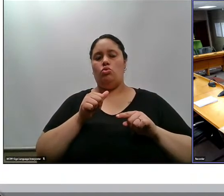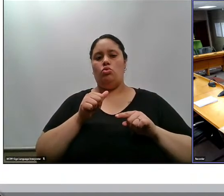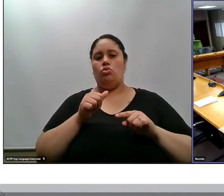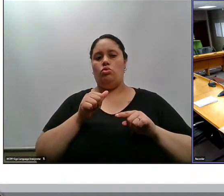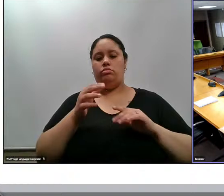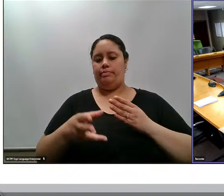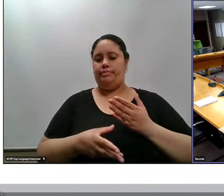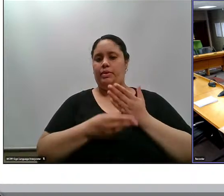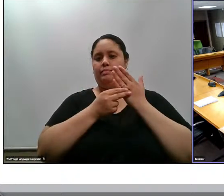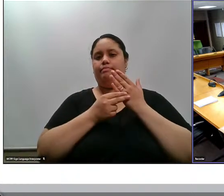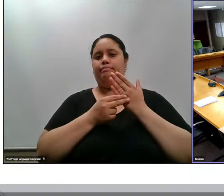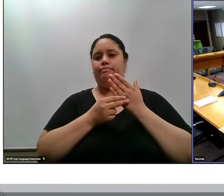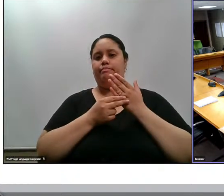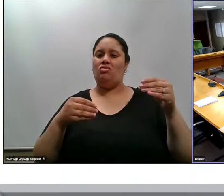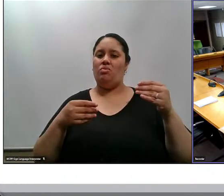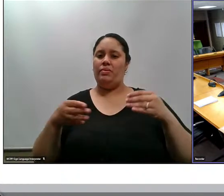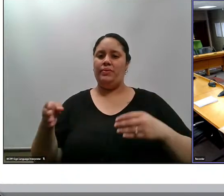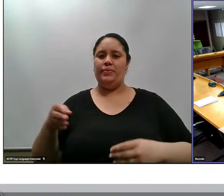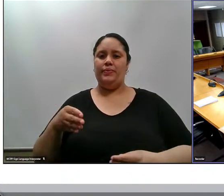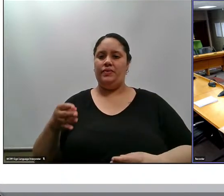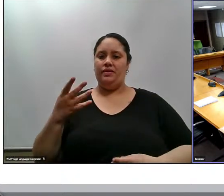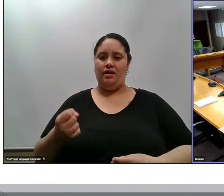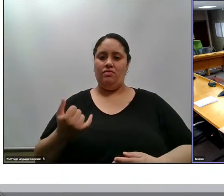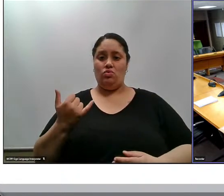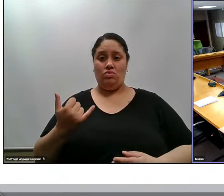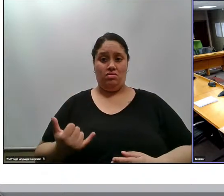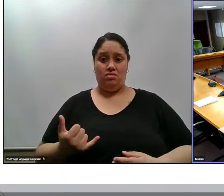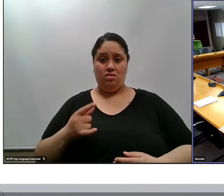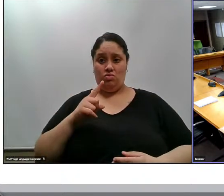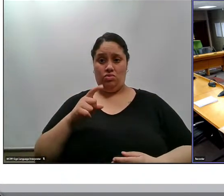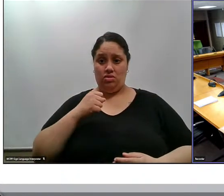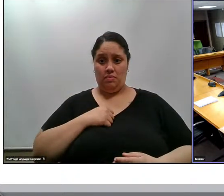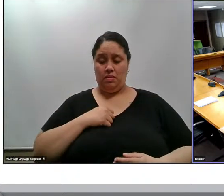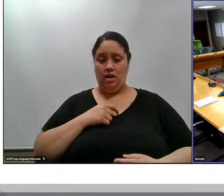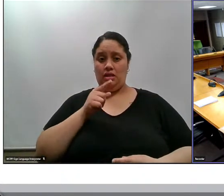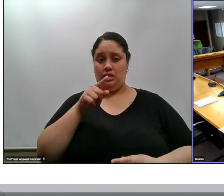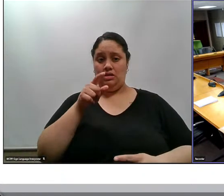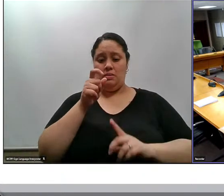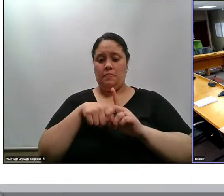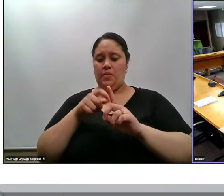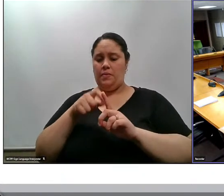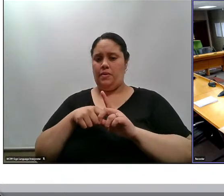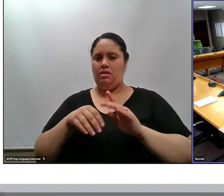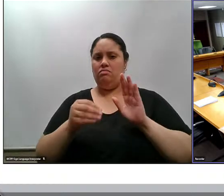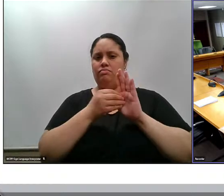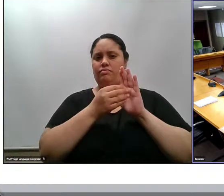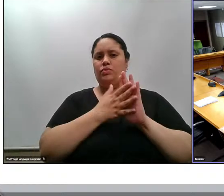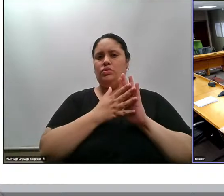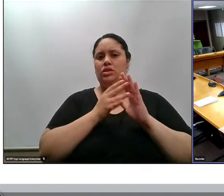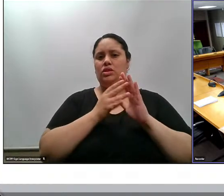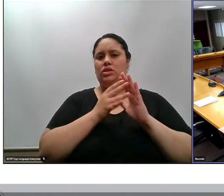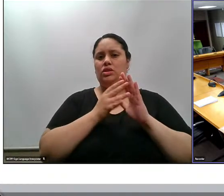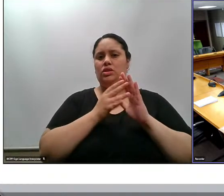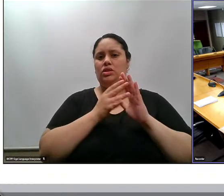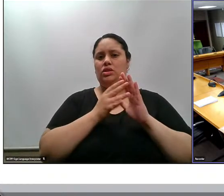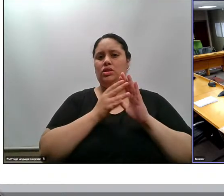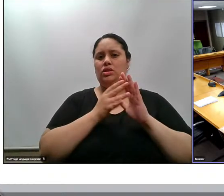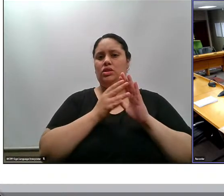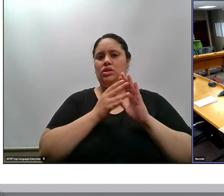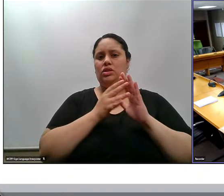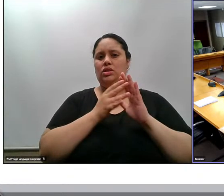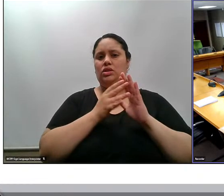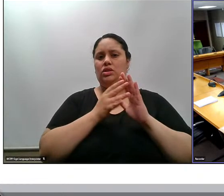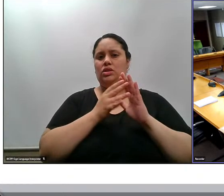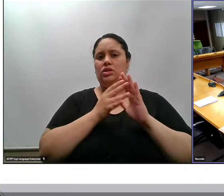attached on this document. So the question is now, how are these people qualified to be selected for interviews if they are not known in terms